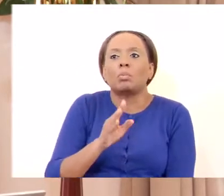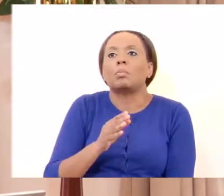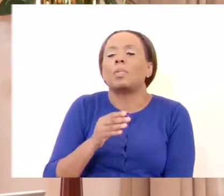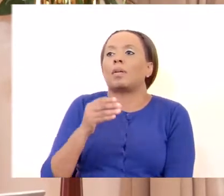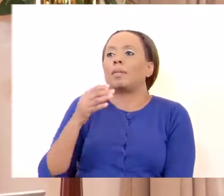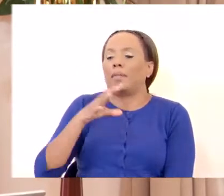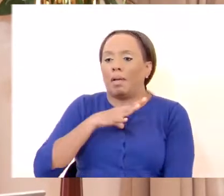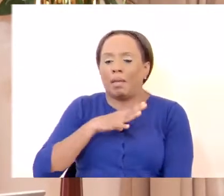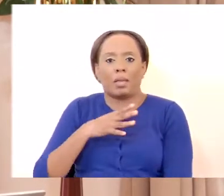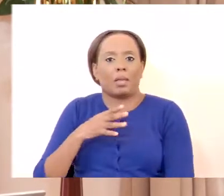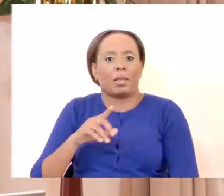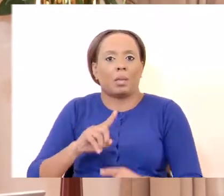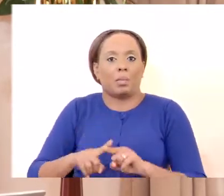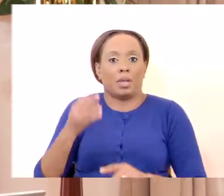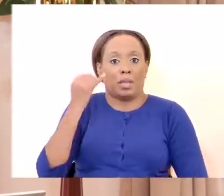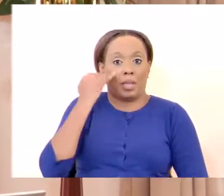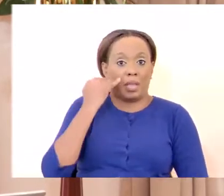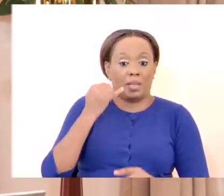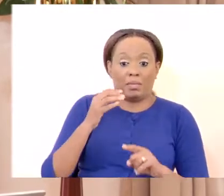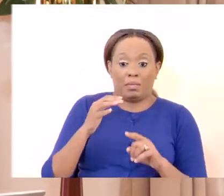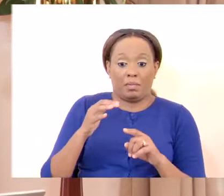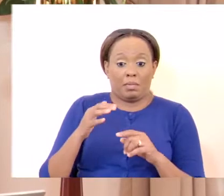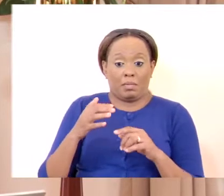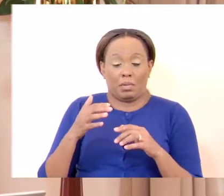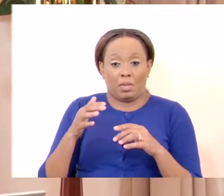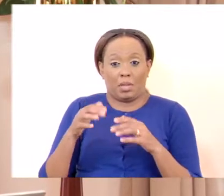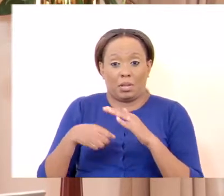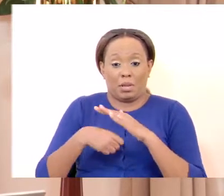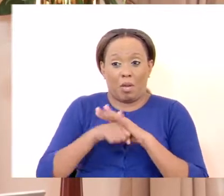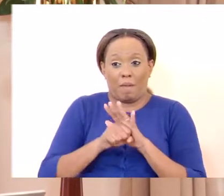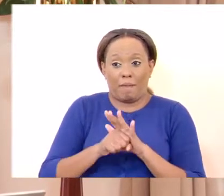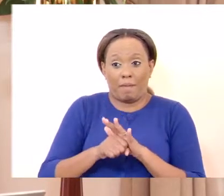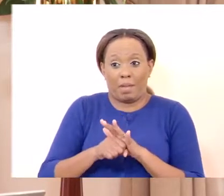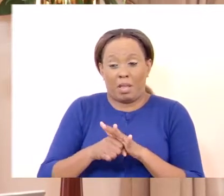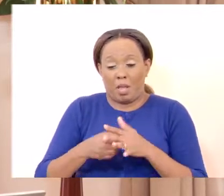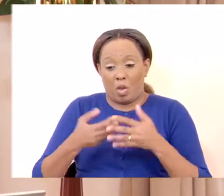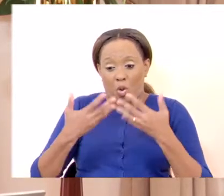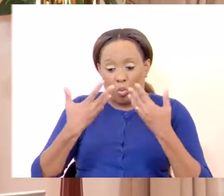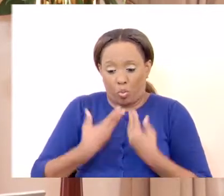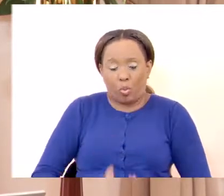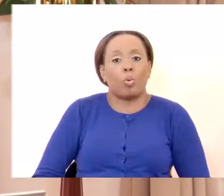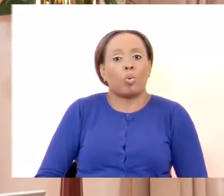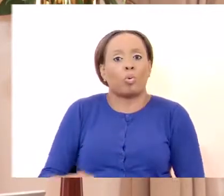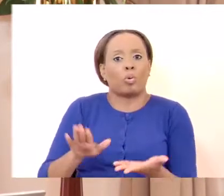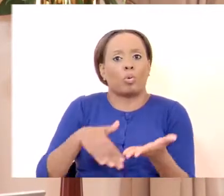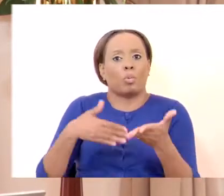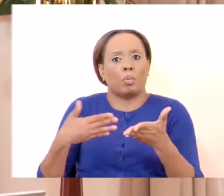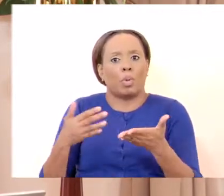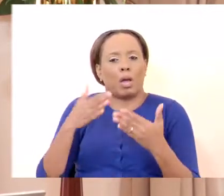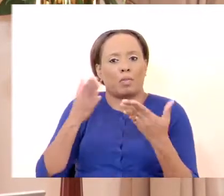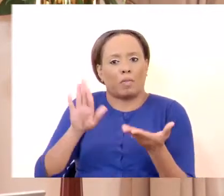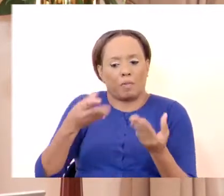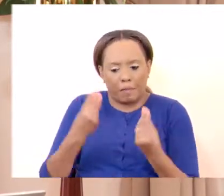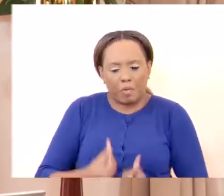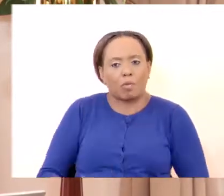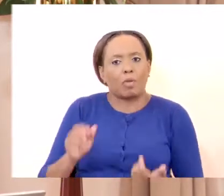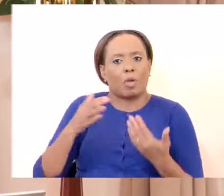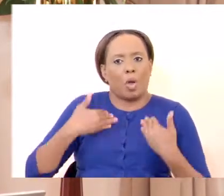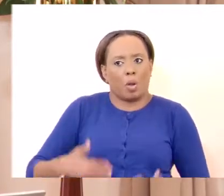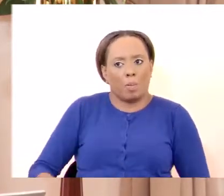right now, we do not have any clear-cut, hard evidence that we have had cases of reinfection in